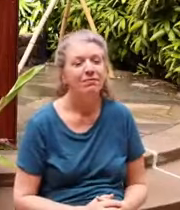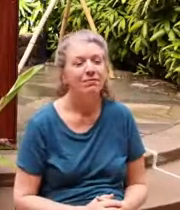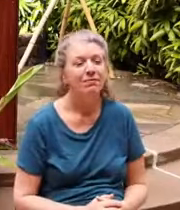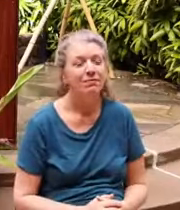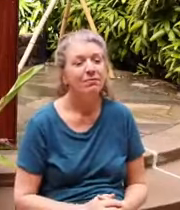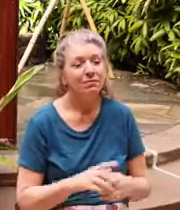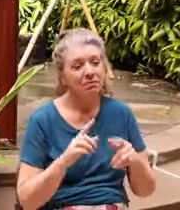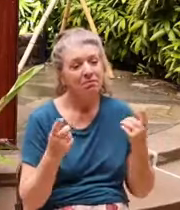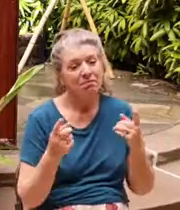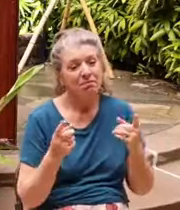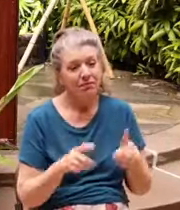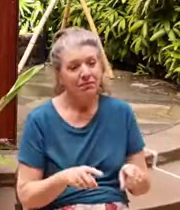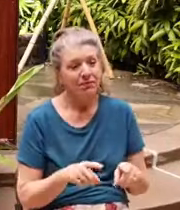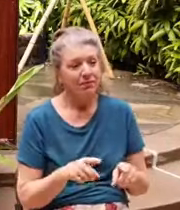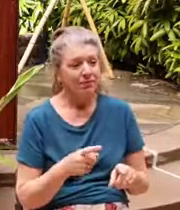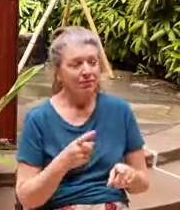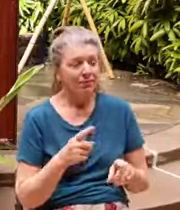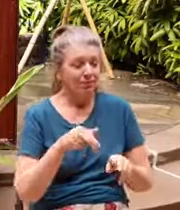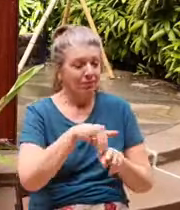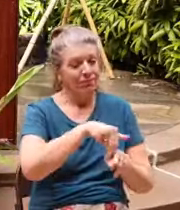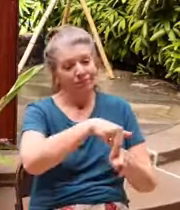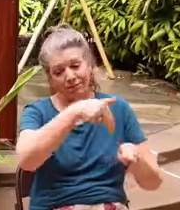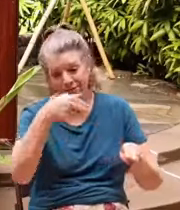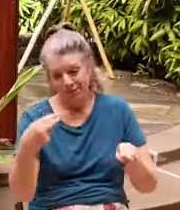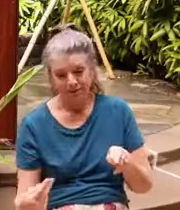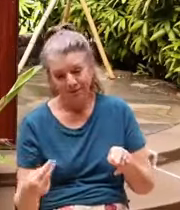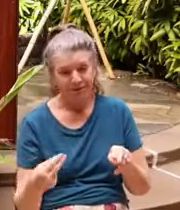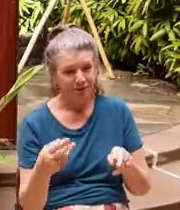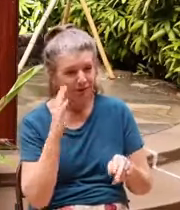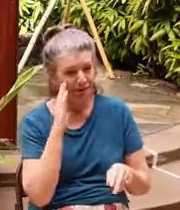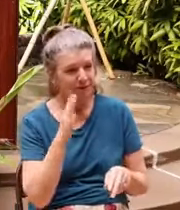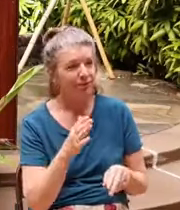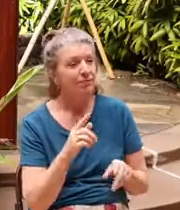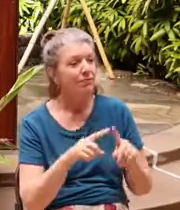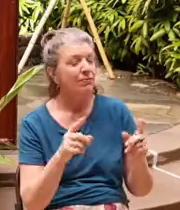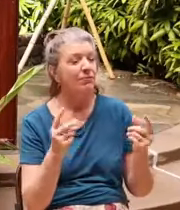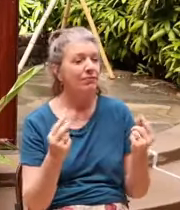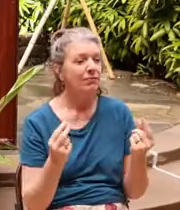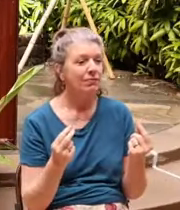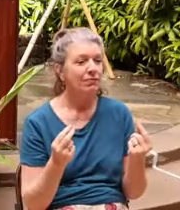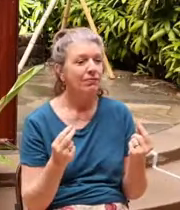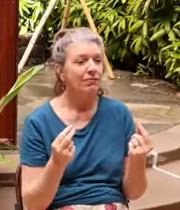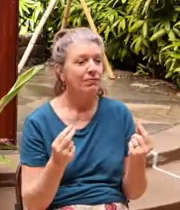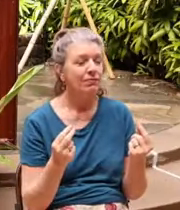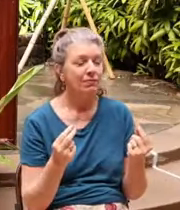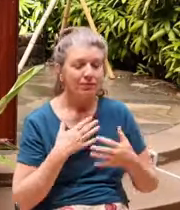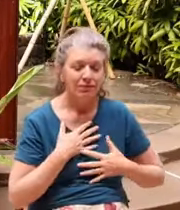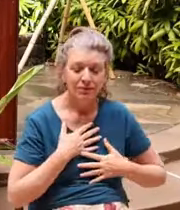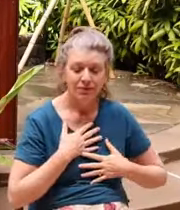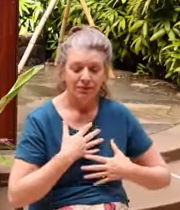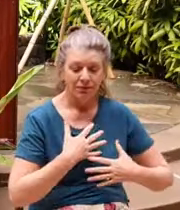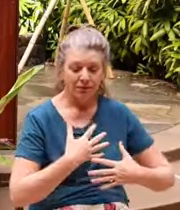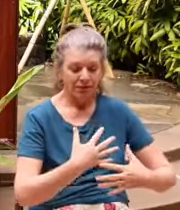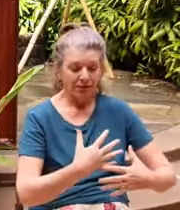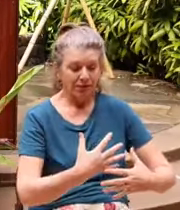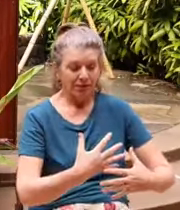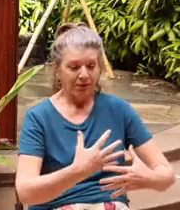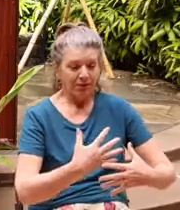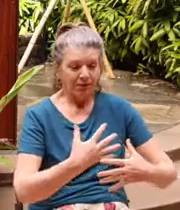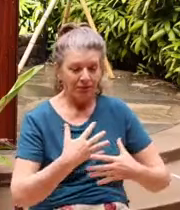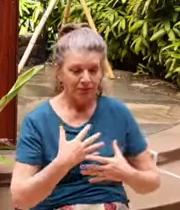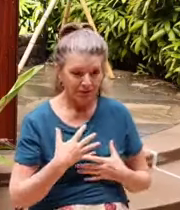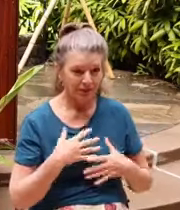Inevitably, we will get knocked out. But all we can do is take a deep breath,